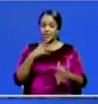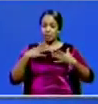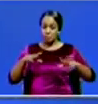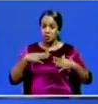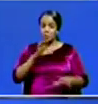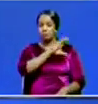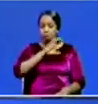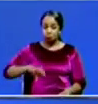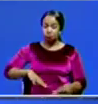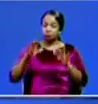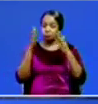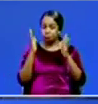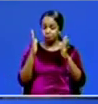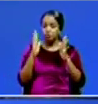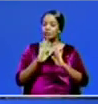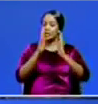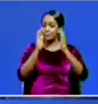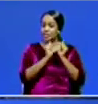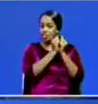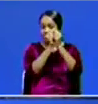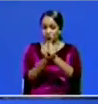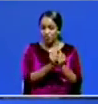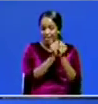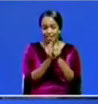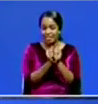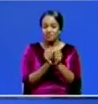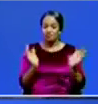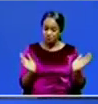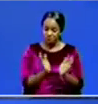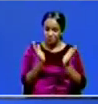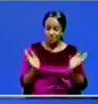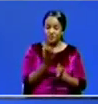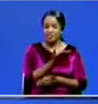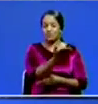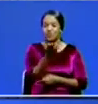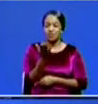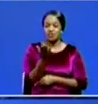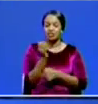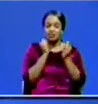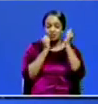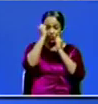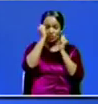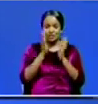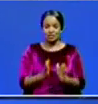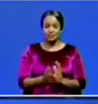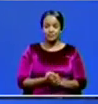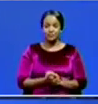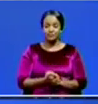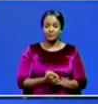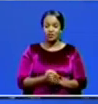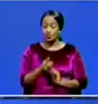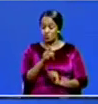celebrating such occasions together in pursuit of the spirit of the corps of the KDF. Na nyinyi mjisikie